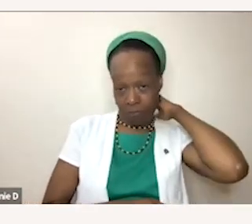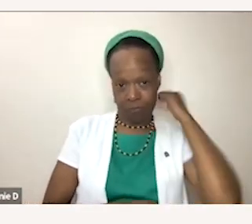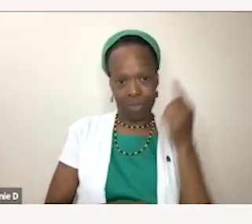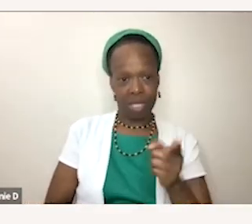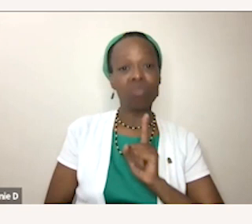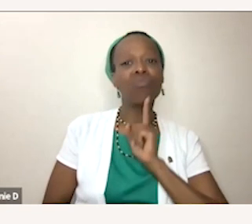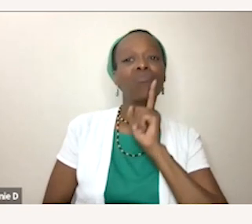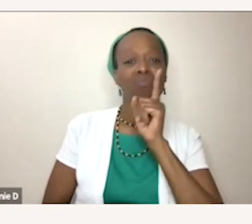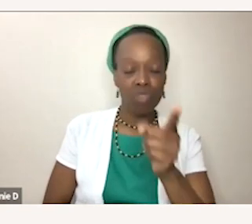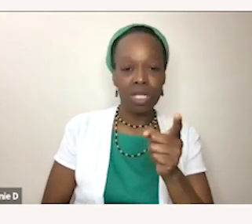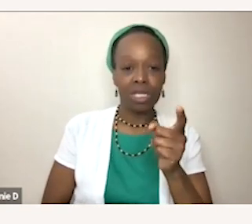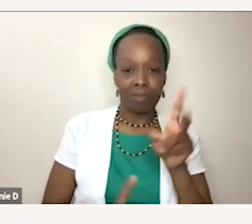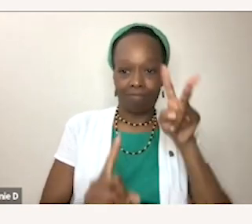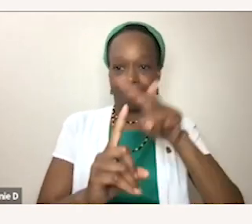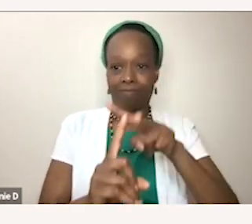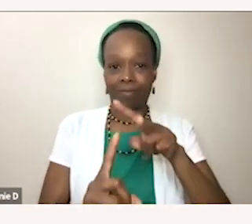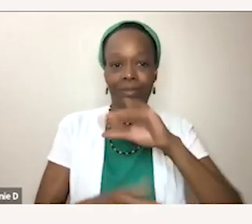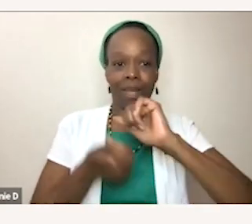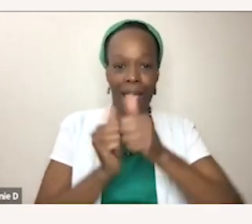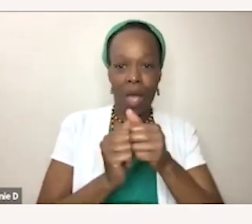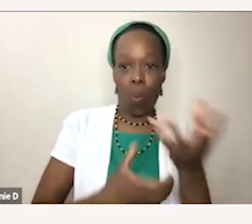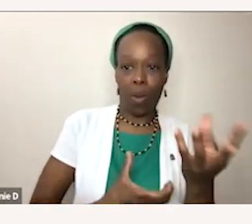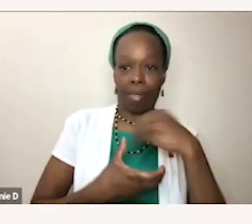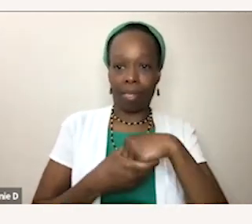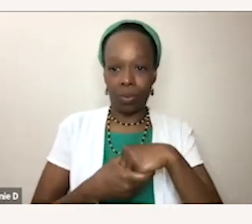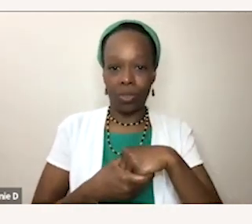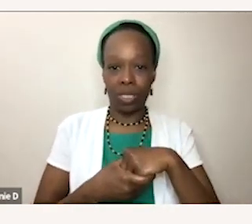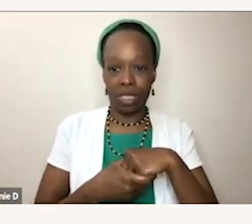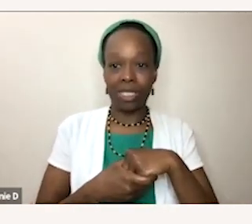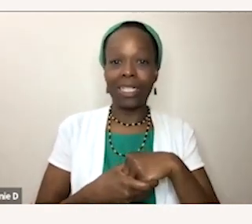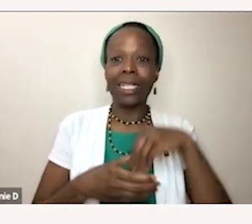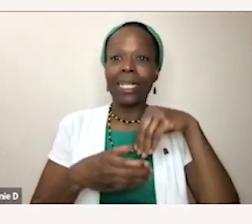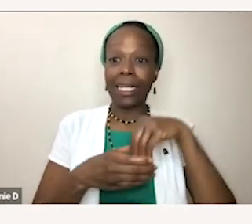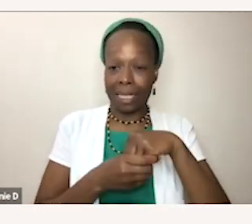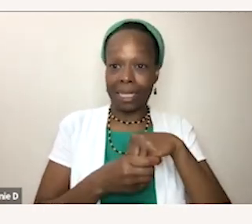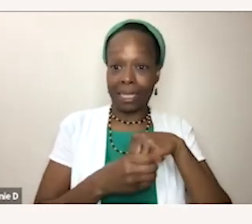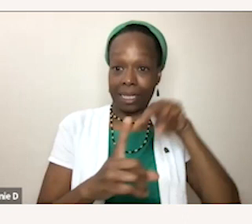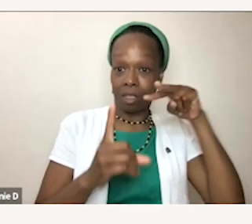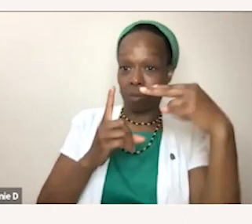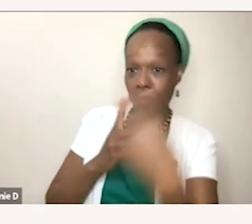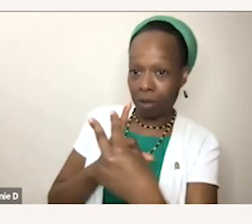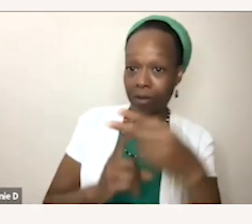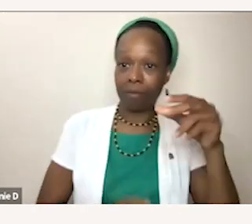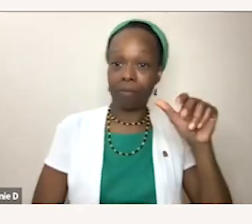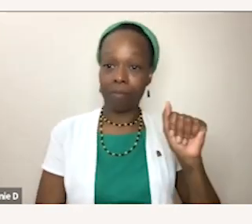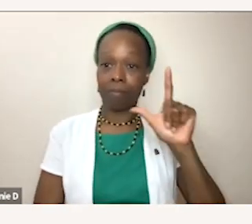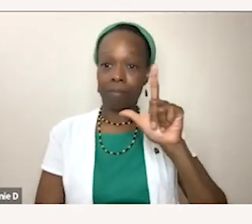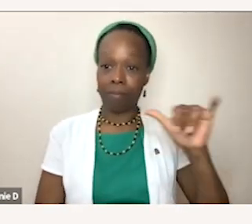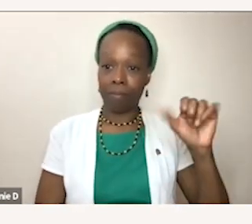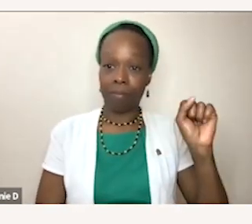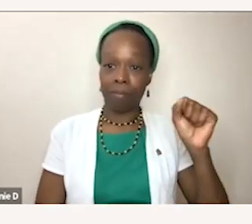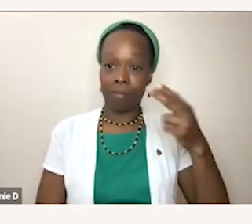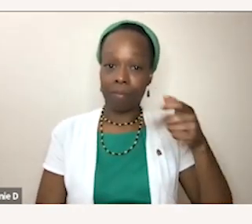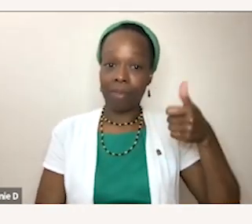really speaks to how inclusion in a posture of allyship is really at the core of the Just Say